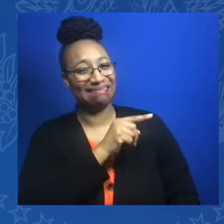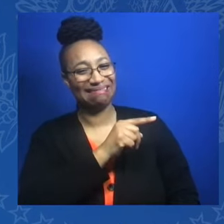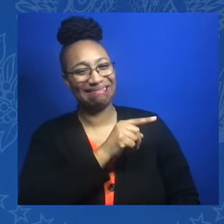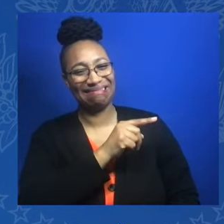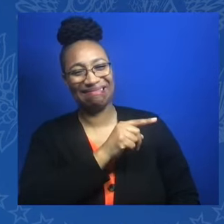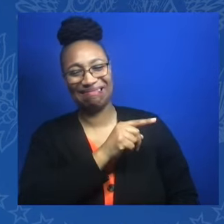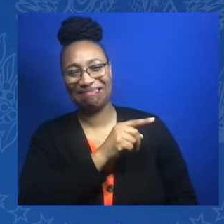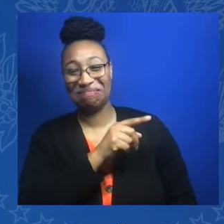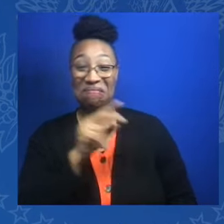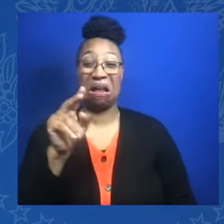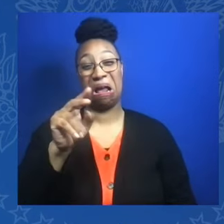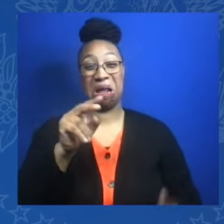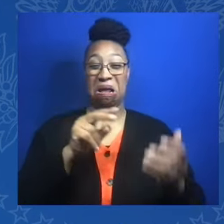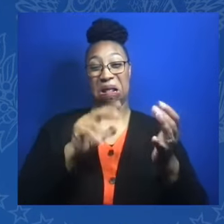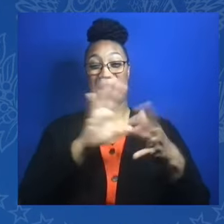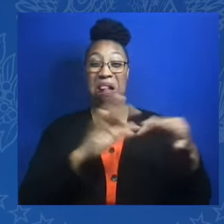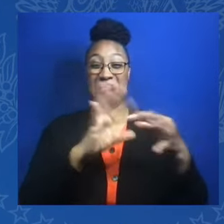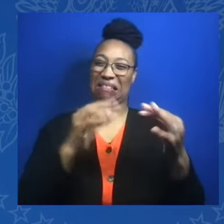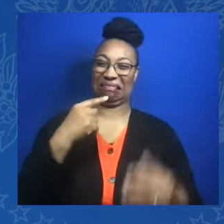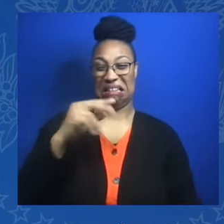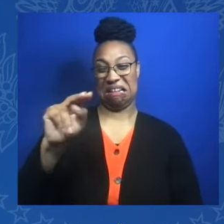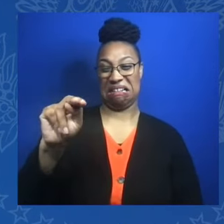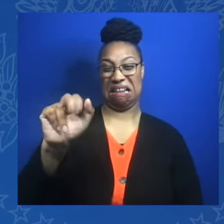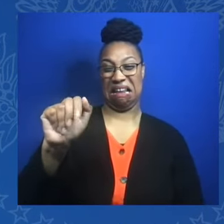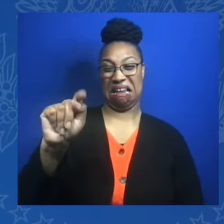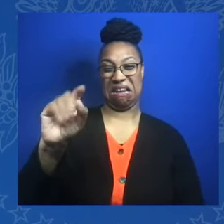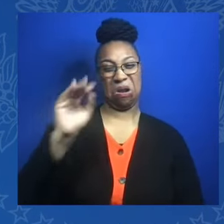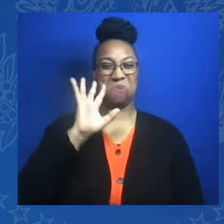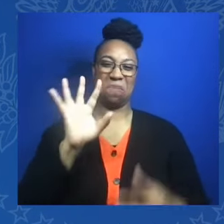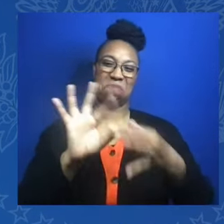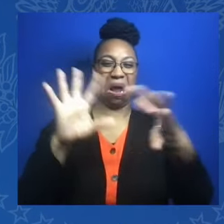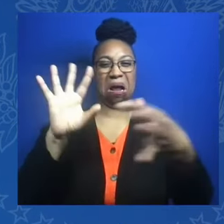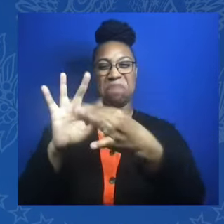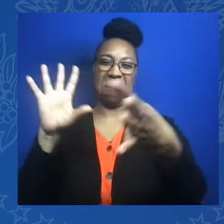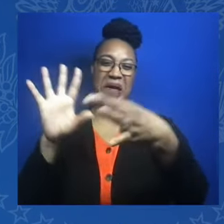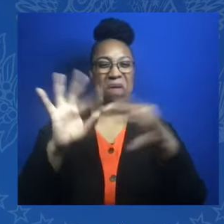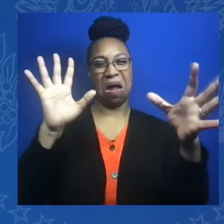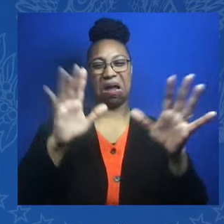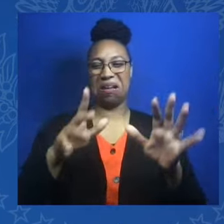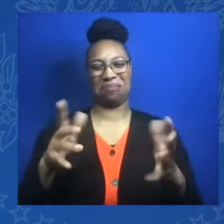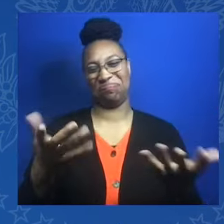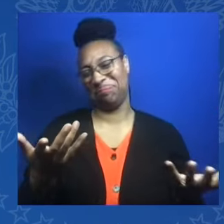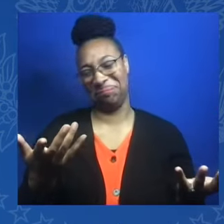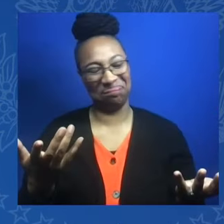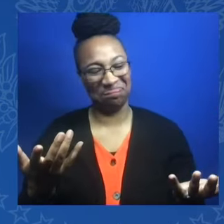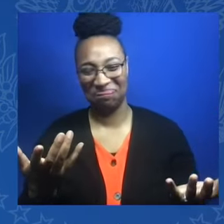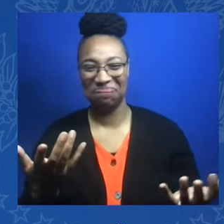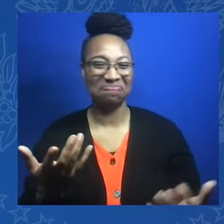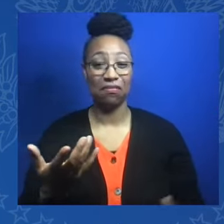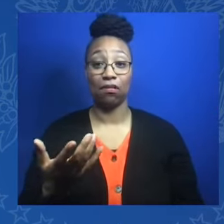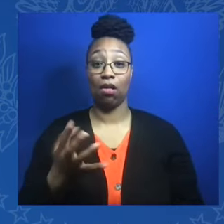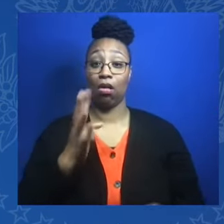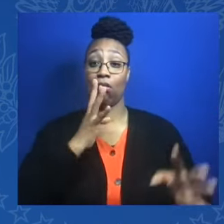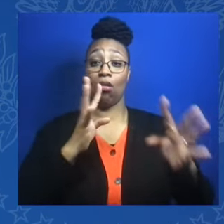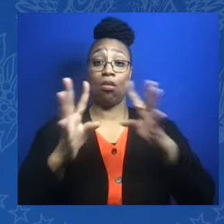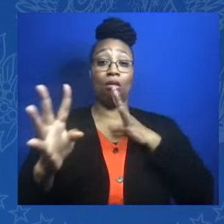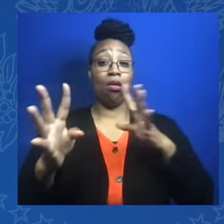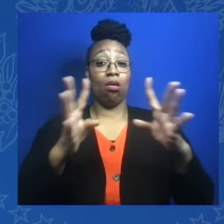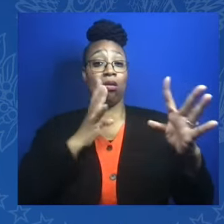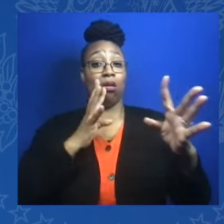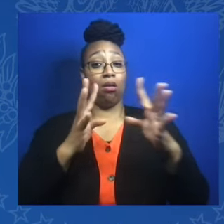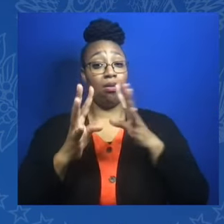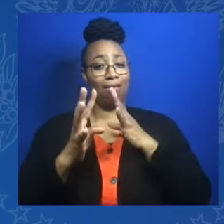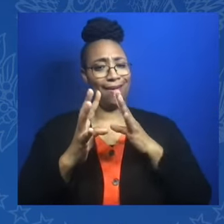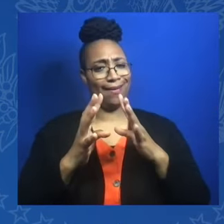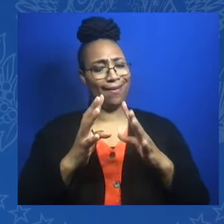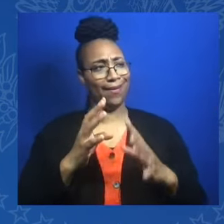lust for land and power has failed us for. Ukrainian people, love of their country, is going to prevail. In